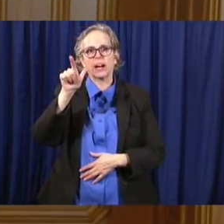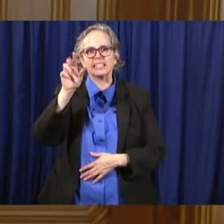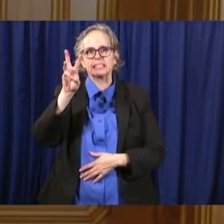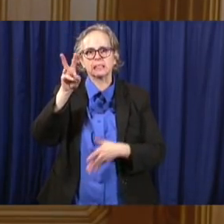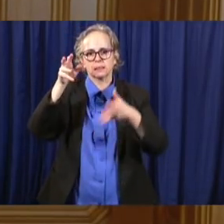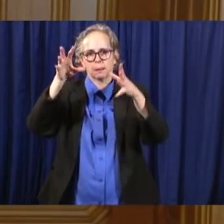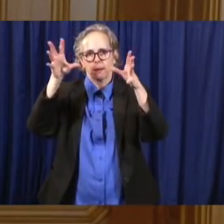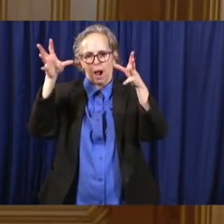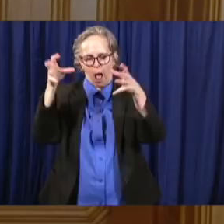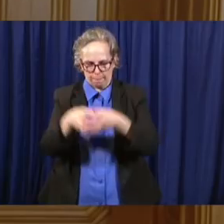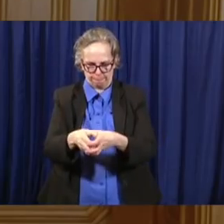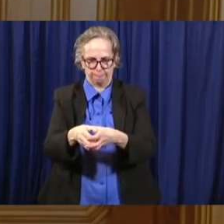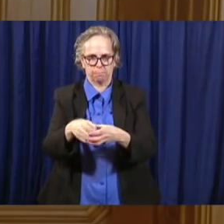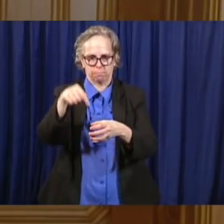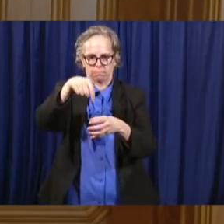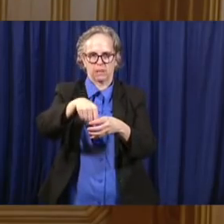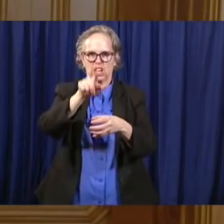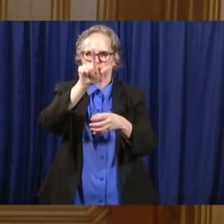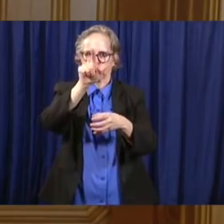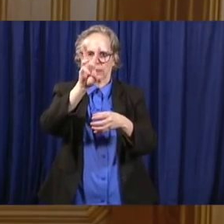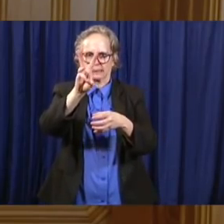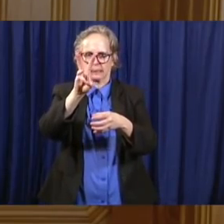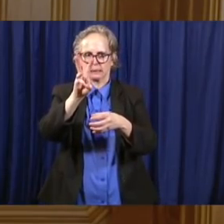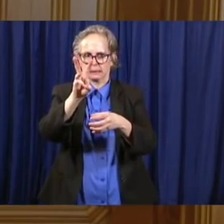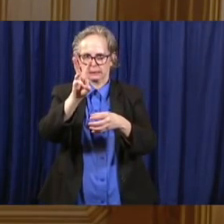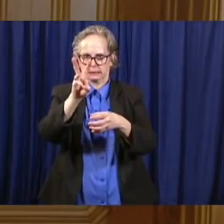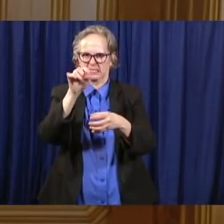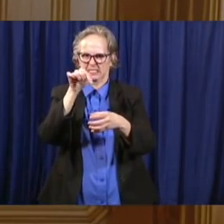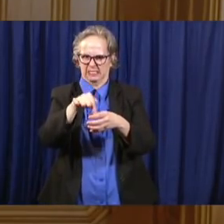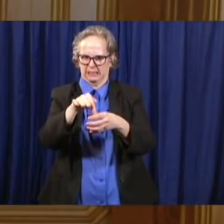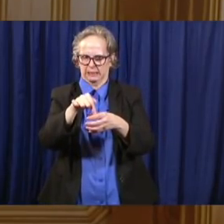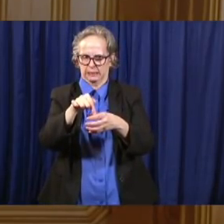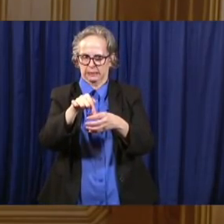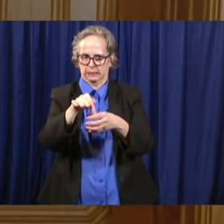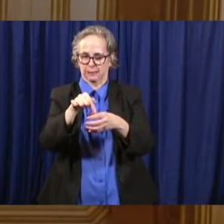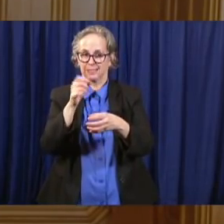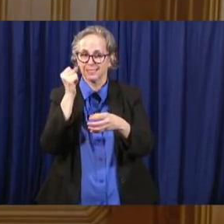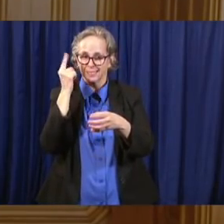I explained yesterday, under the normal procedure, I cannot